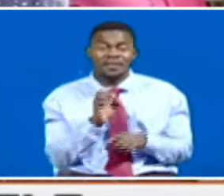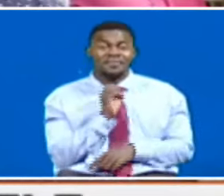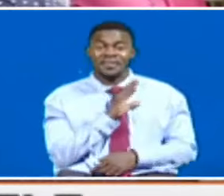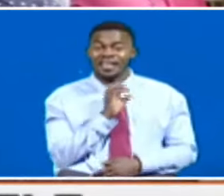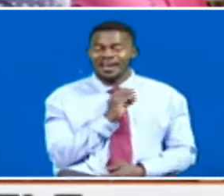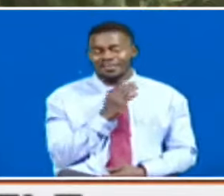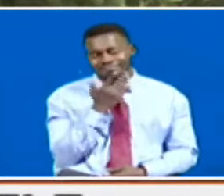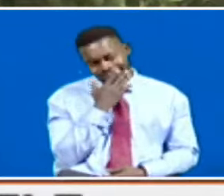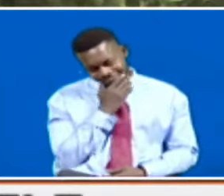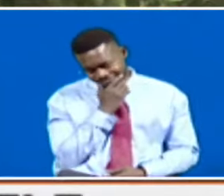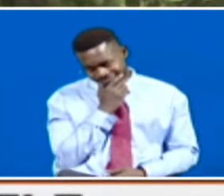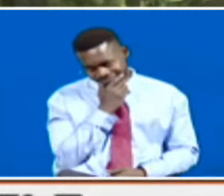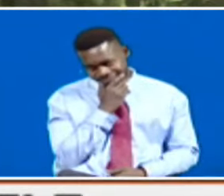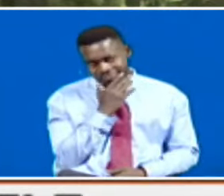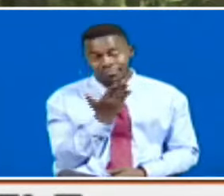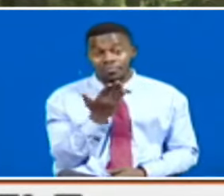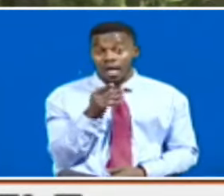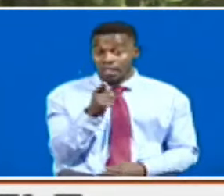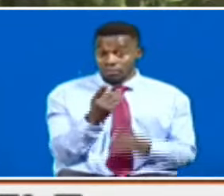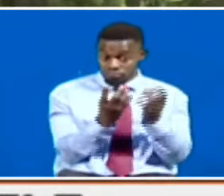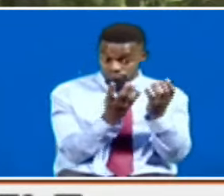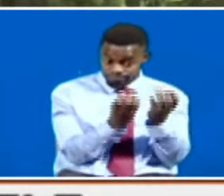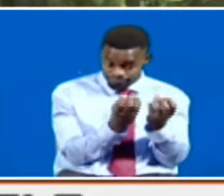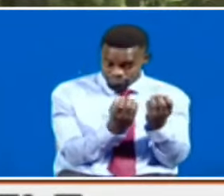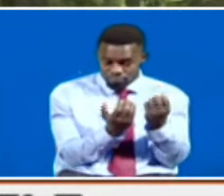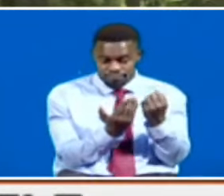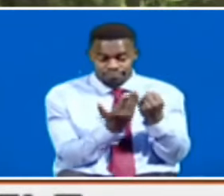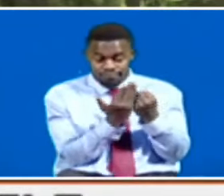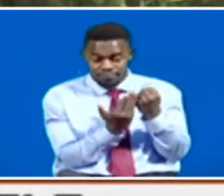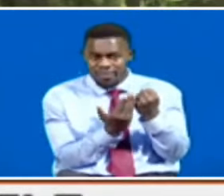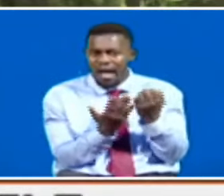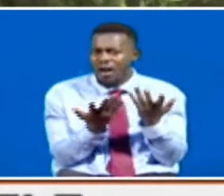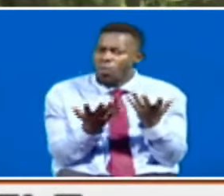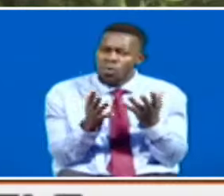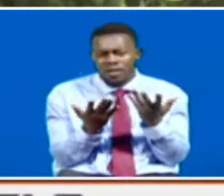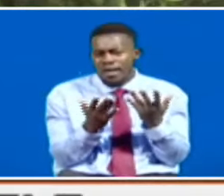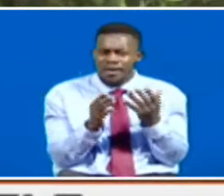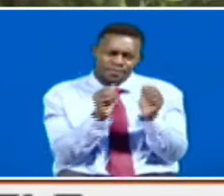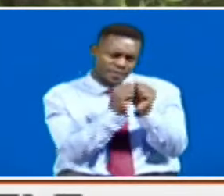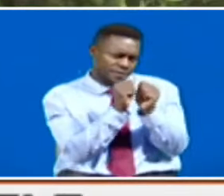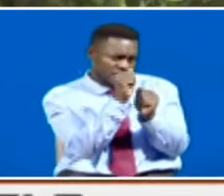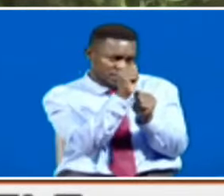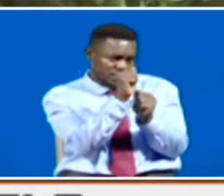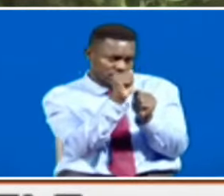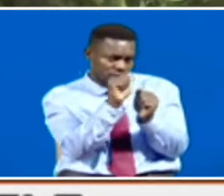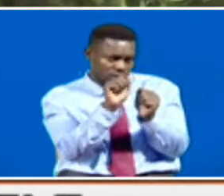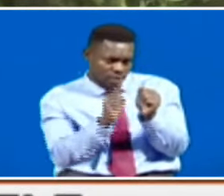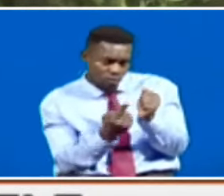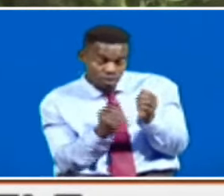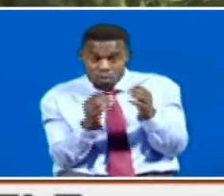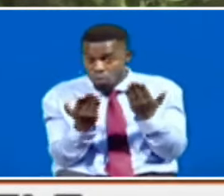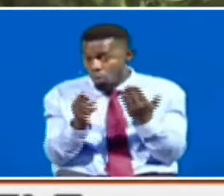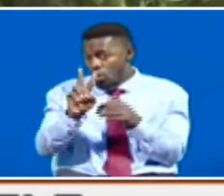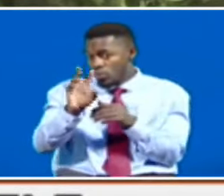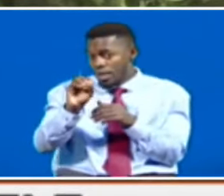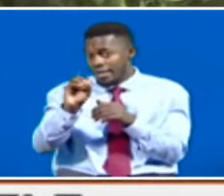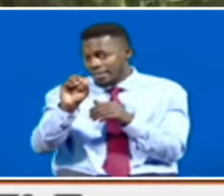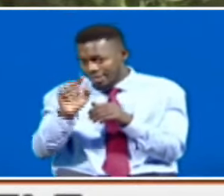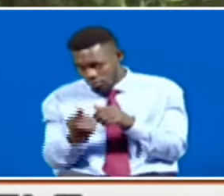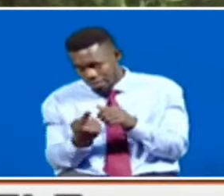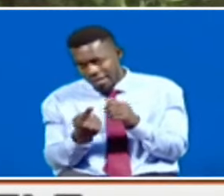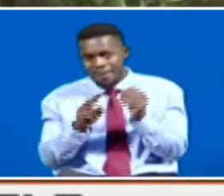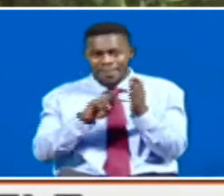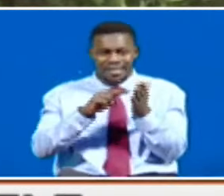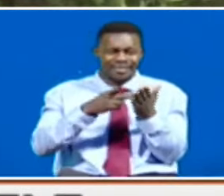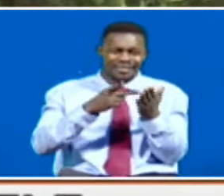do a herniography. A hydrocelectomy surgery costs about 15 to 20,000 shillings. These are costs many cannot afford due